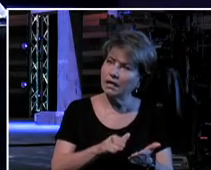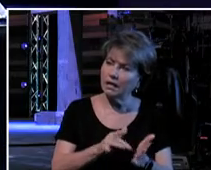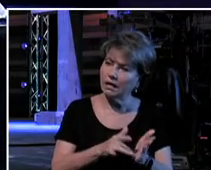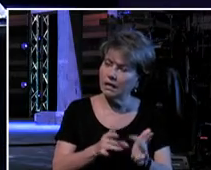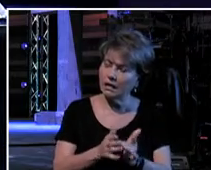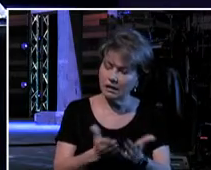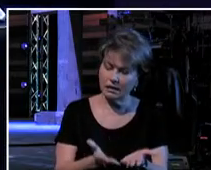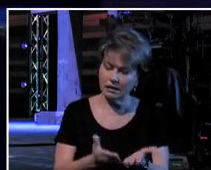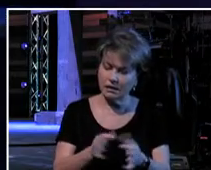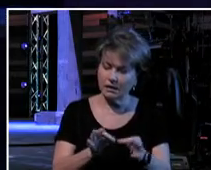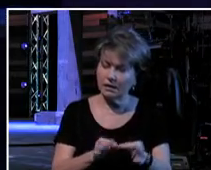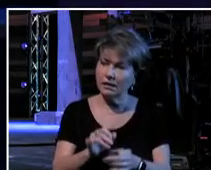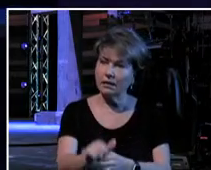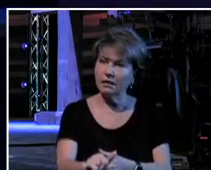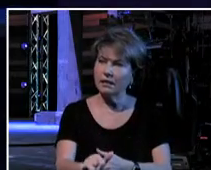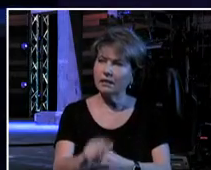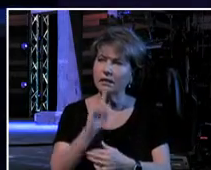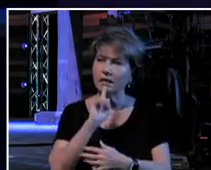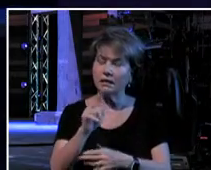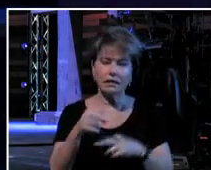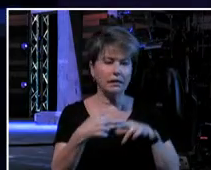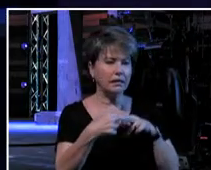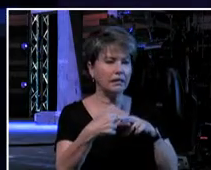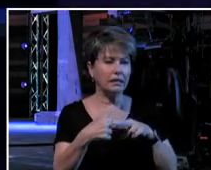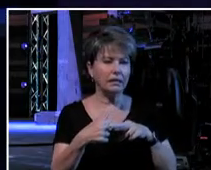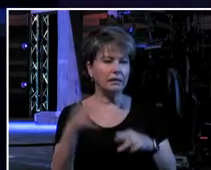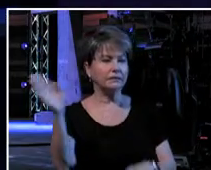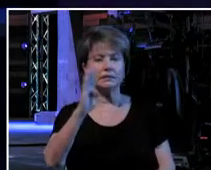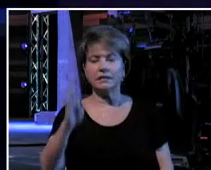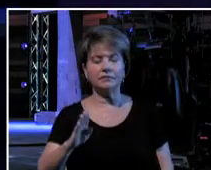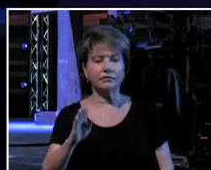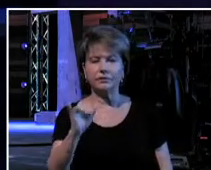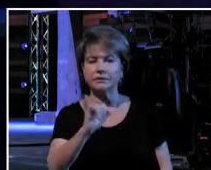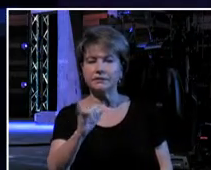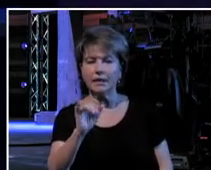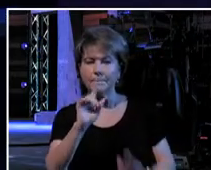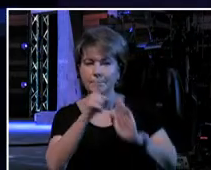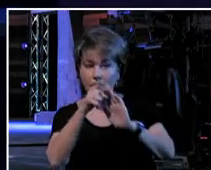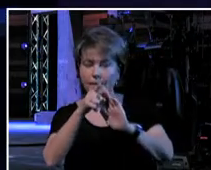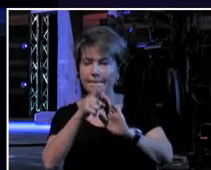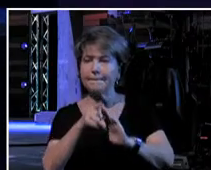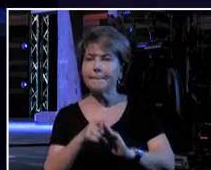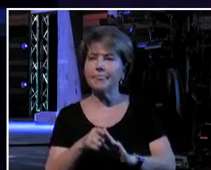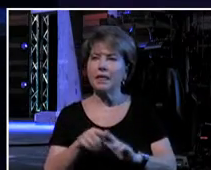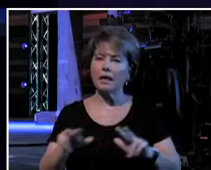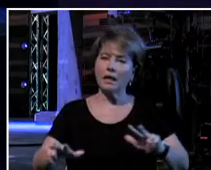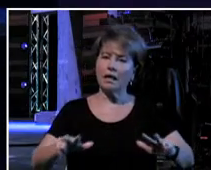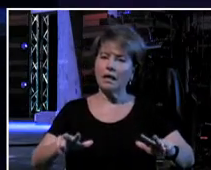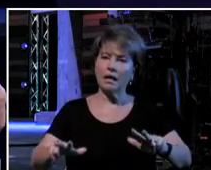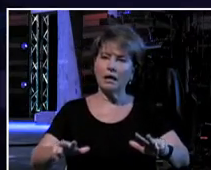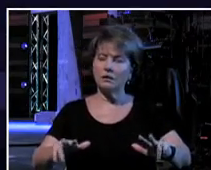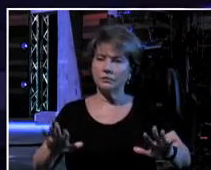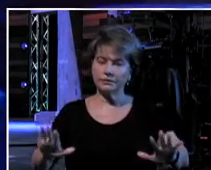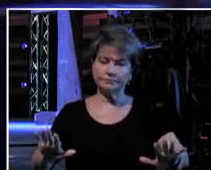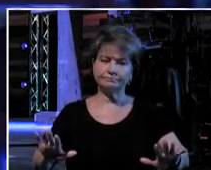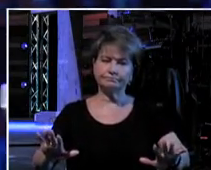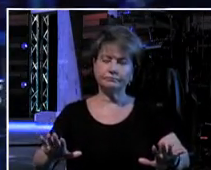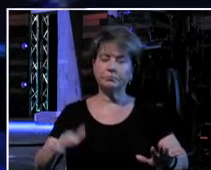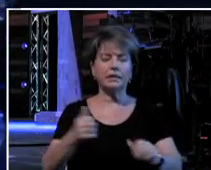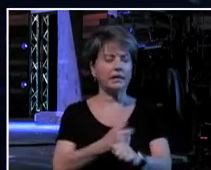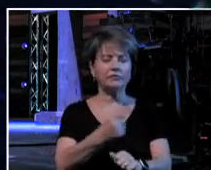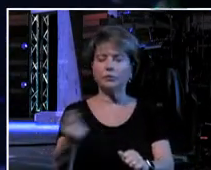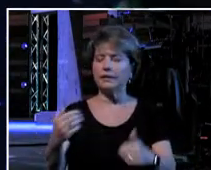can happen, I mean, that's that never be the same moment. And it's our prayer that everyone in this room has that moment with